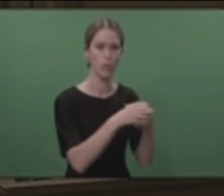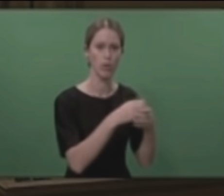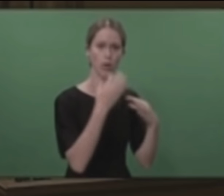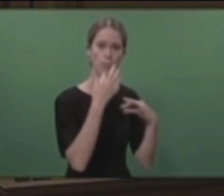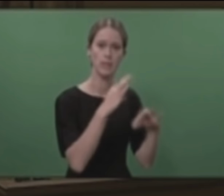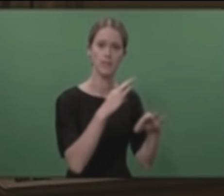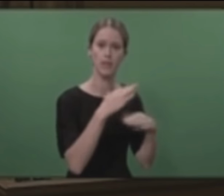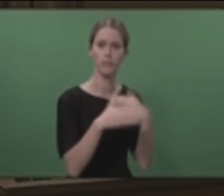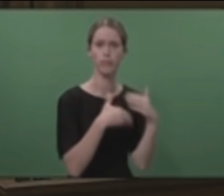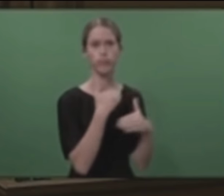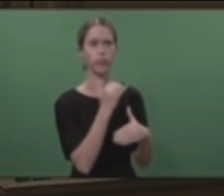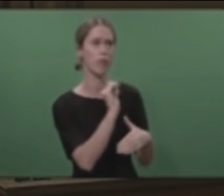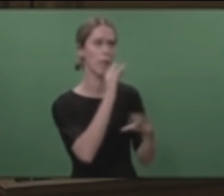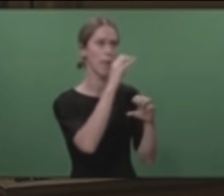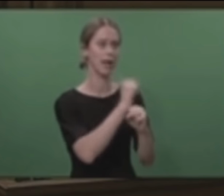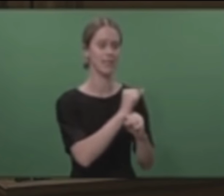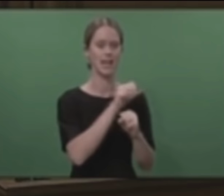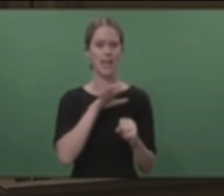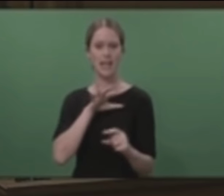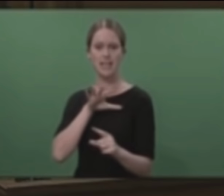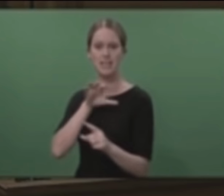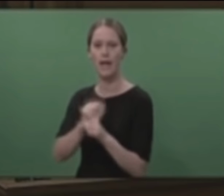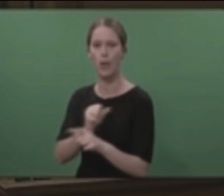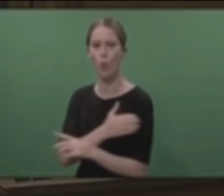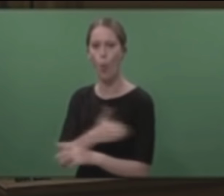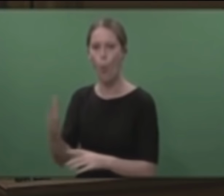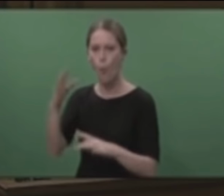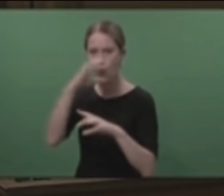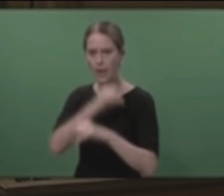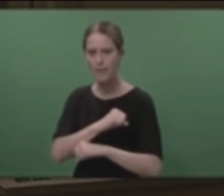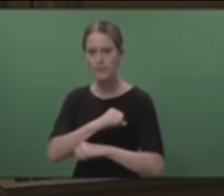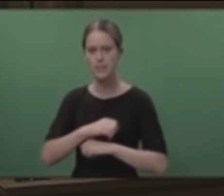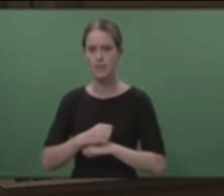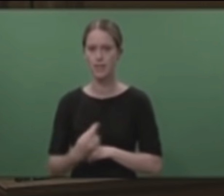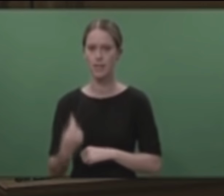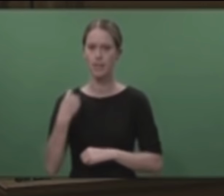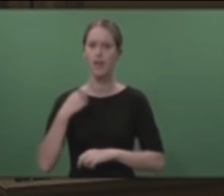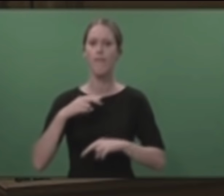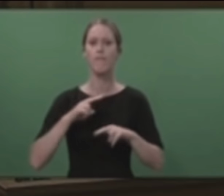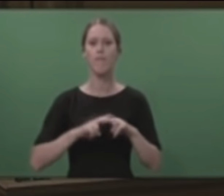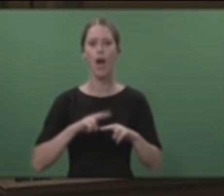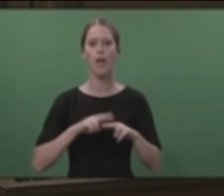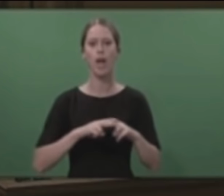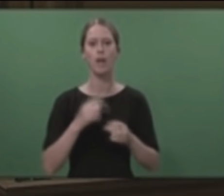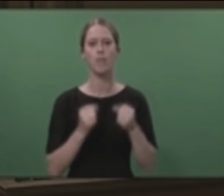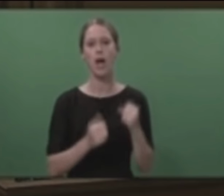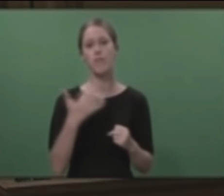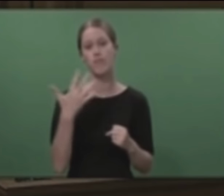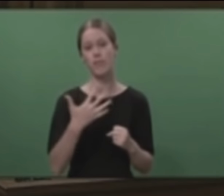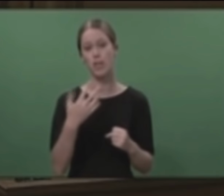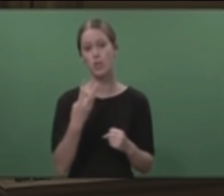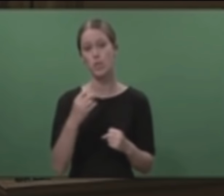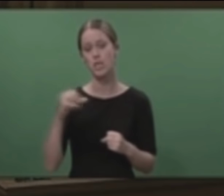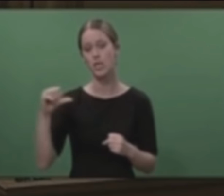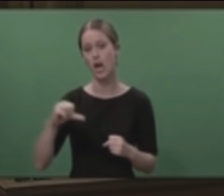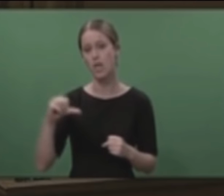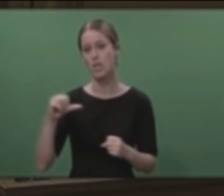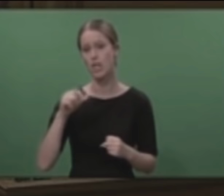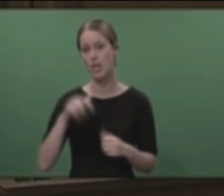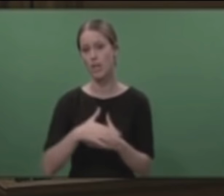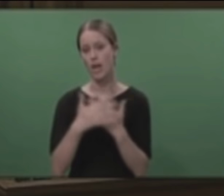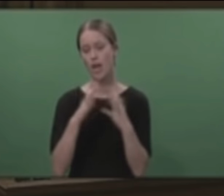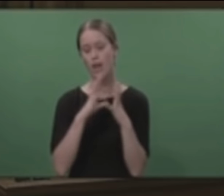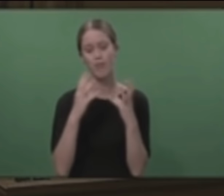beliefs is an attack on all of our beliefs. Friday, March 15, 2019 is the day